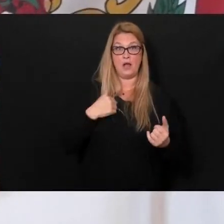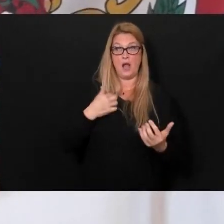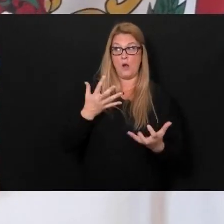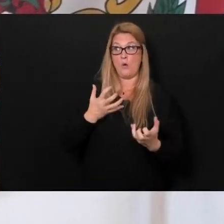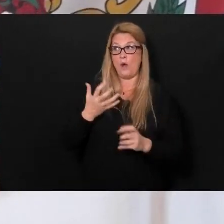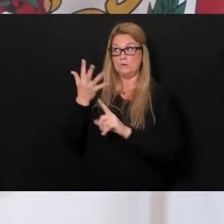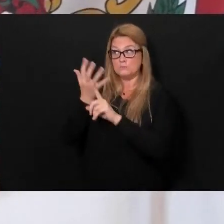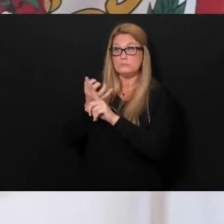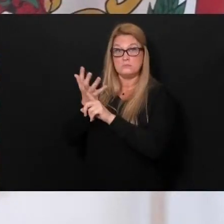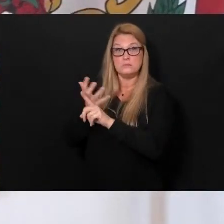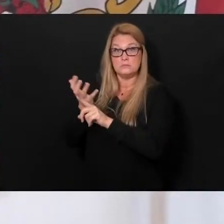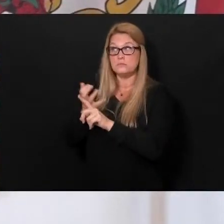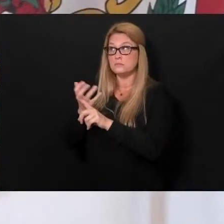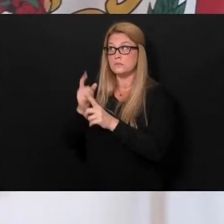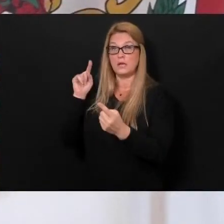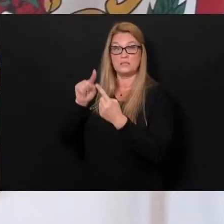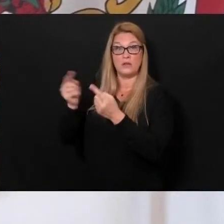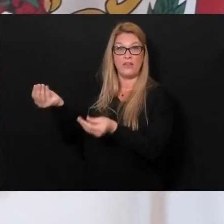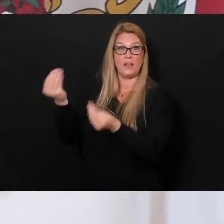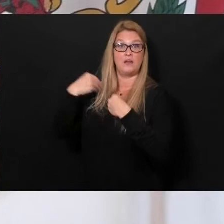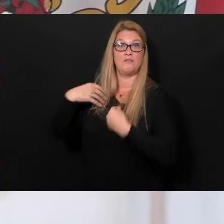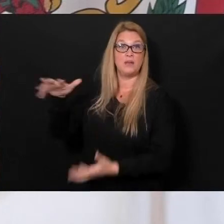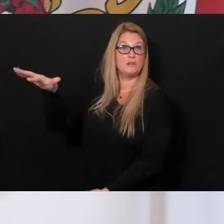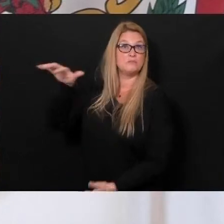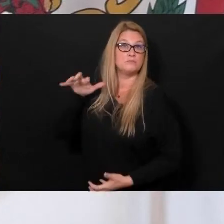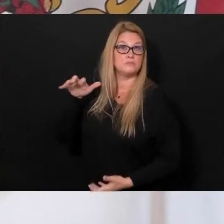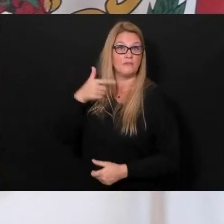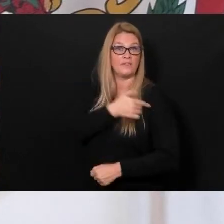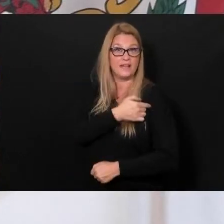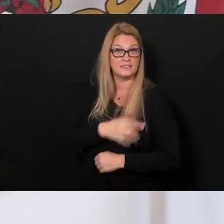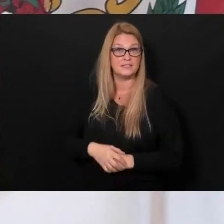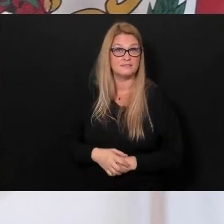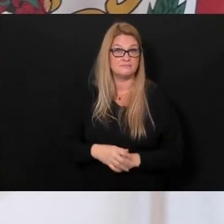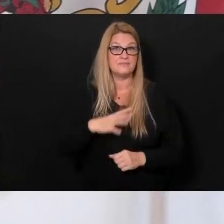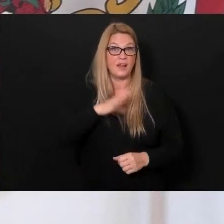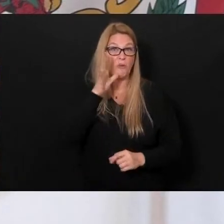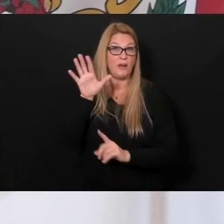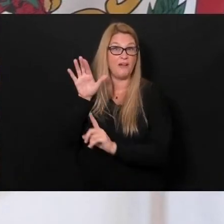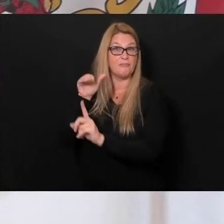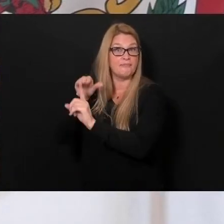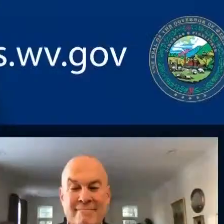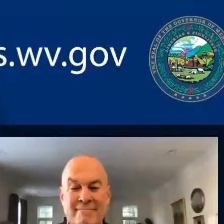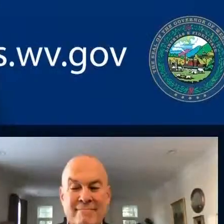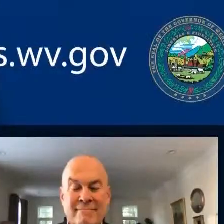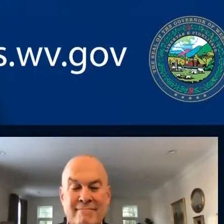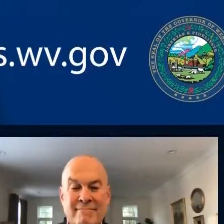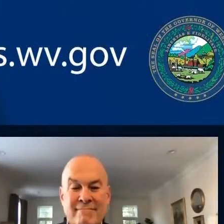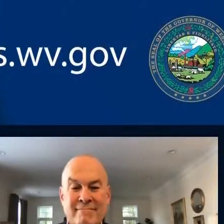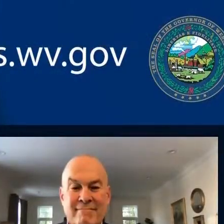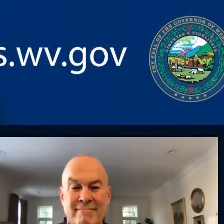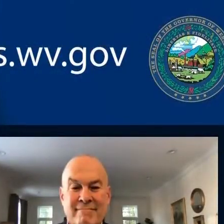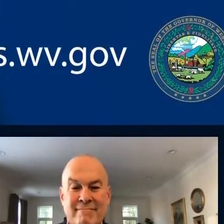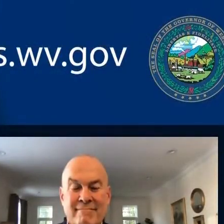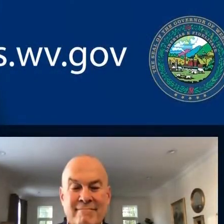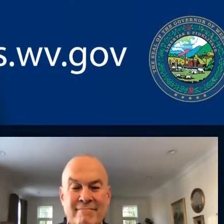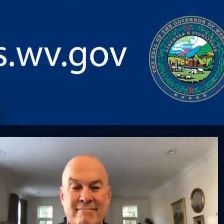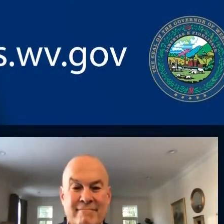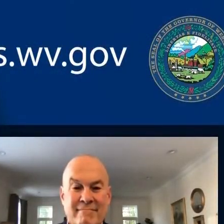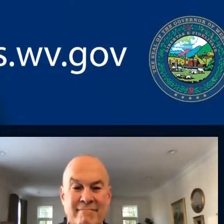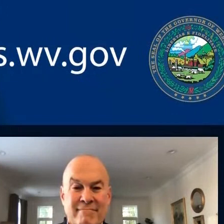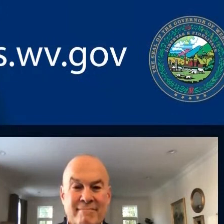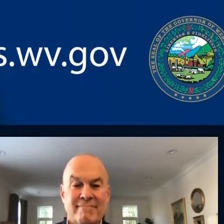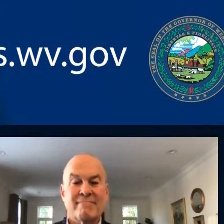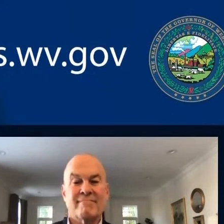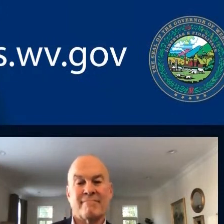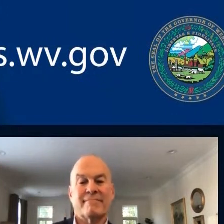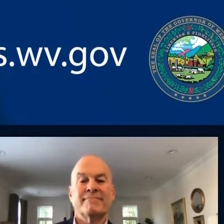grease. And that's what we're going to continue to be. We're going to be the squeaky wheel. All right, thank you, Stephen. Next to Mark Curtis with